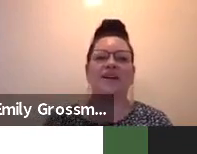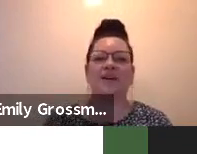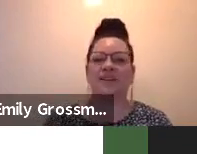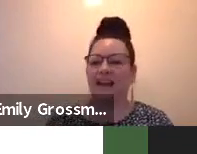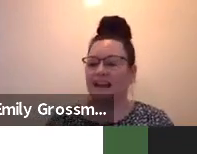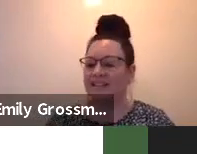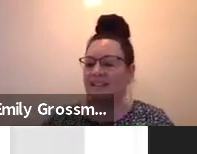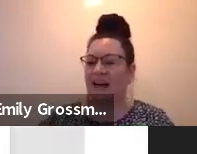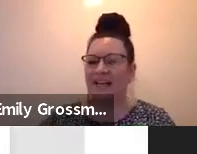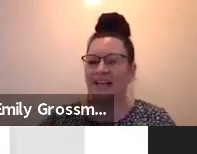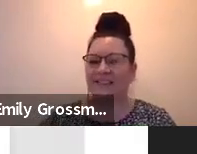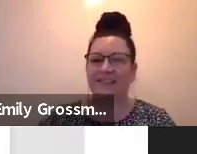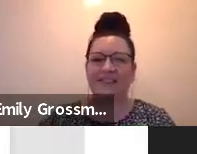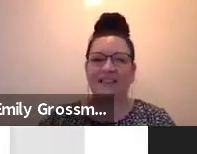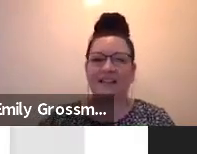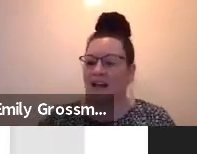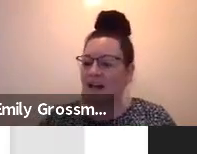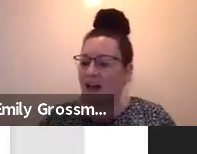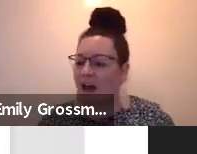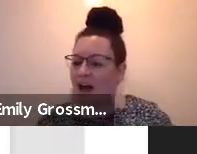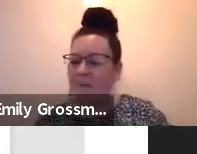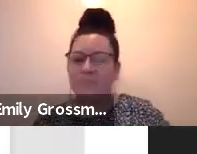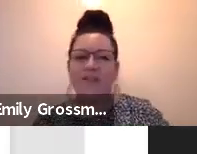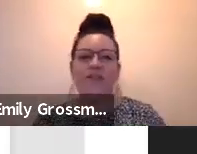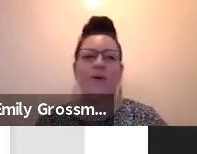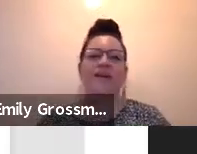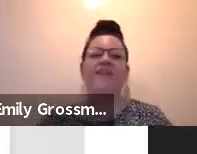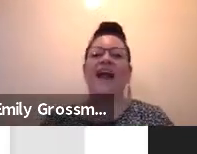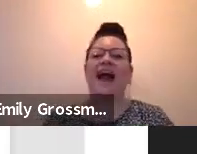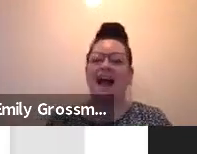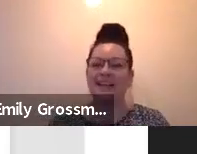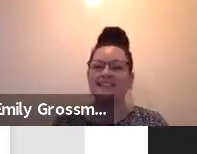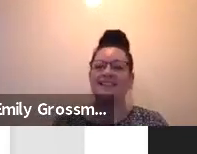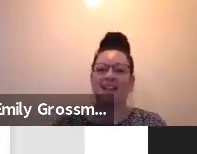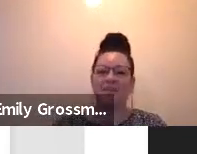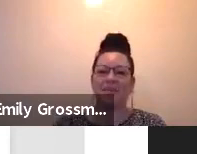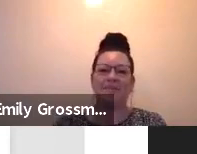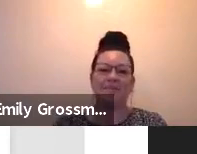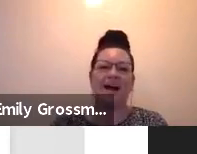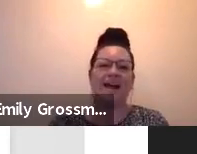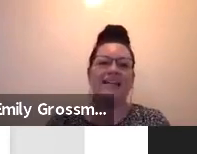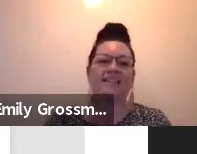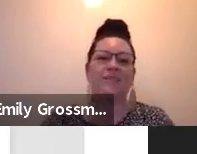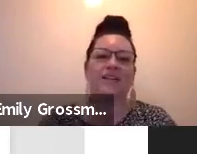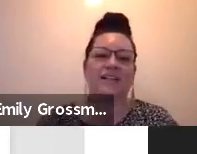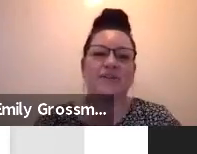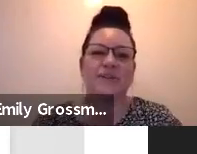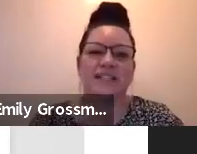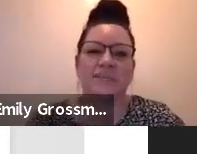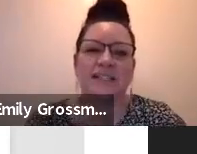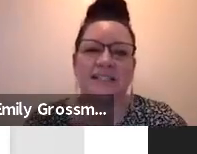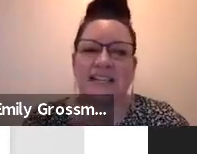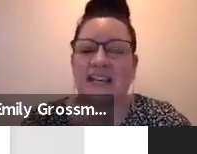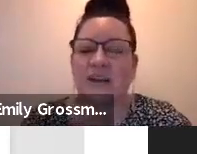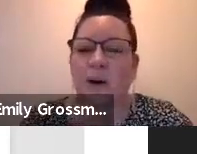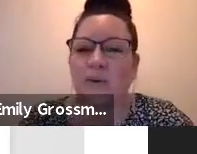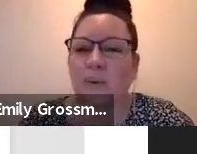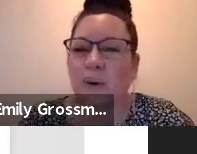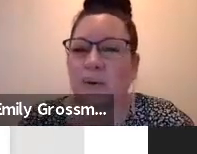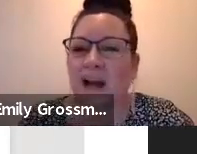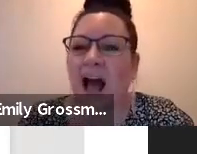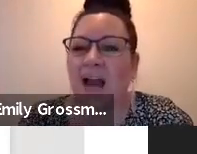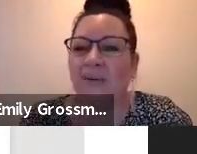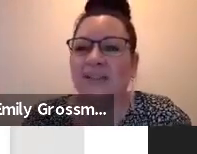Okay, we can go to the next slide. So if I had to sum up my experience with DBT in